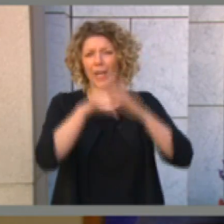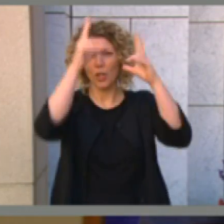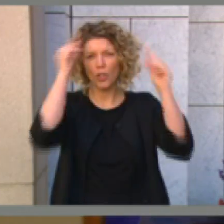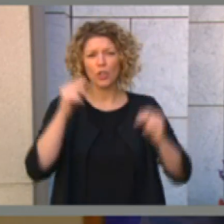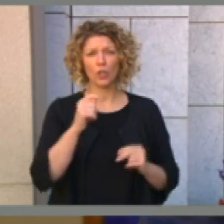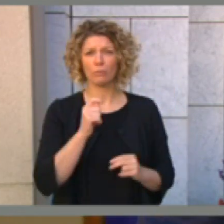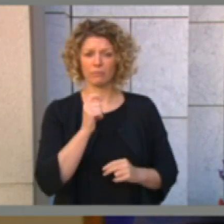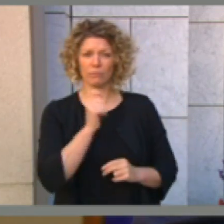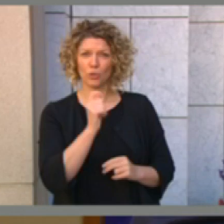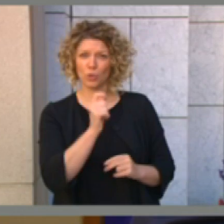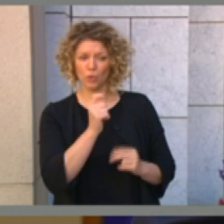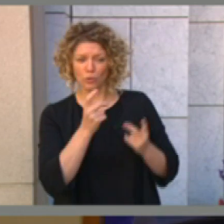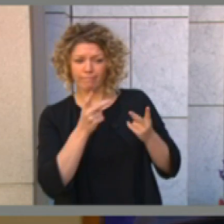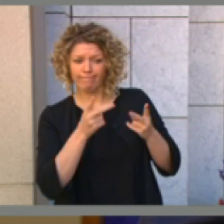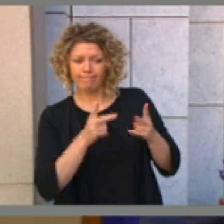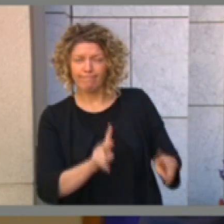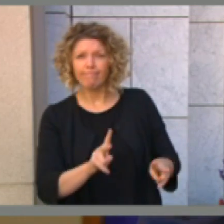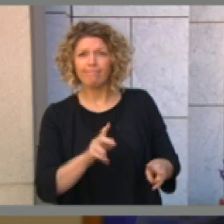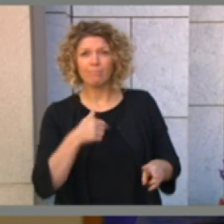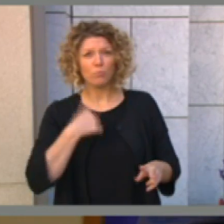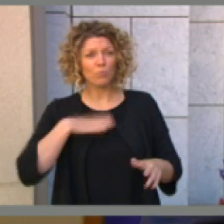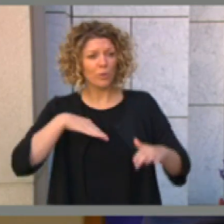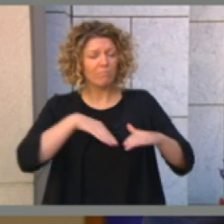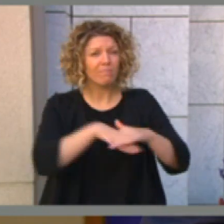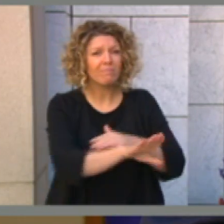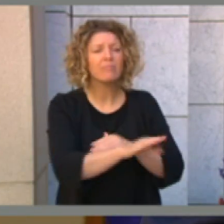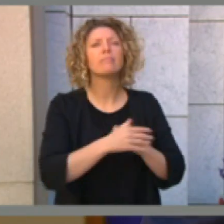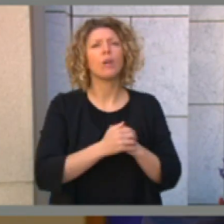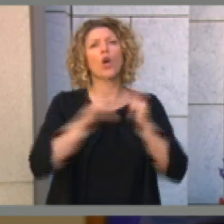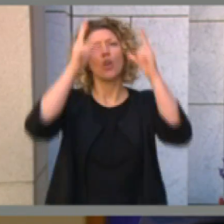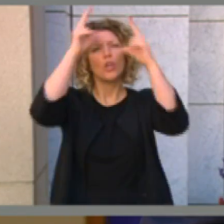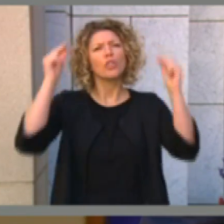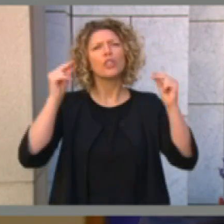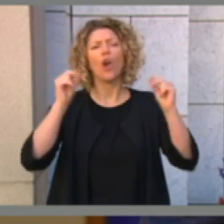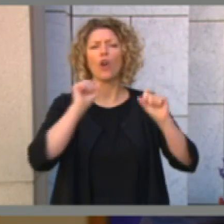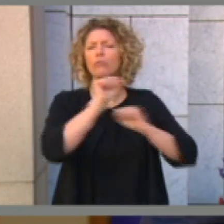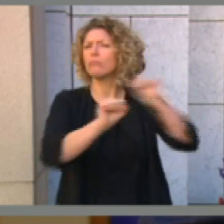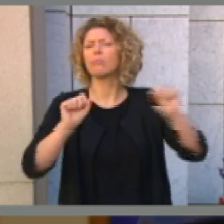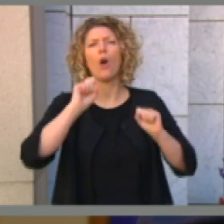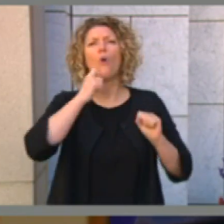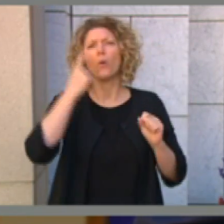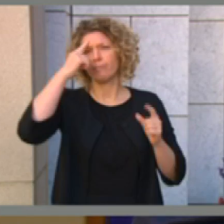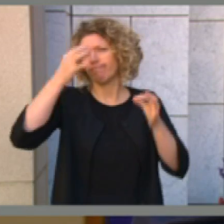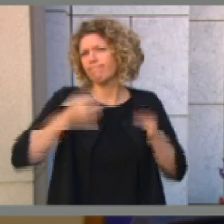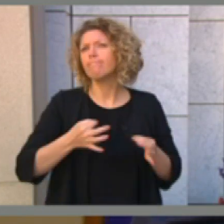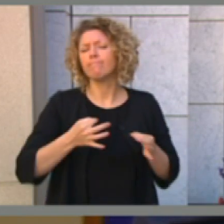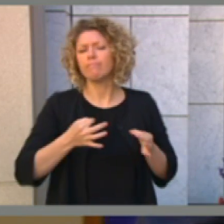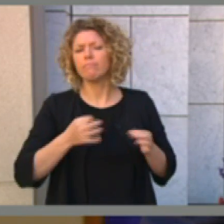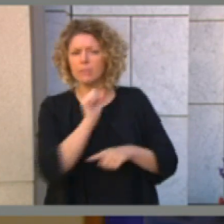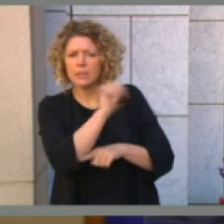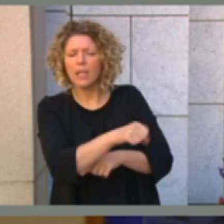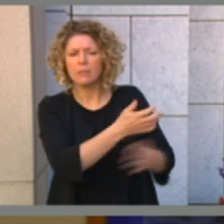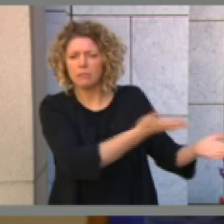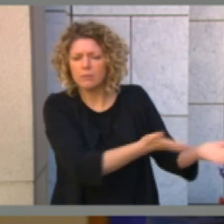aged care facility will have the discretion to put in very strict arrangements to enable people to visit their loved ones if that's